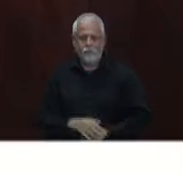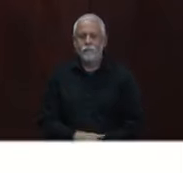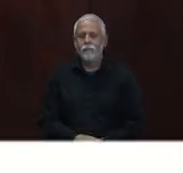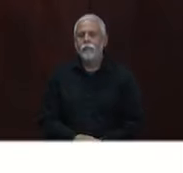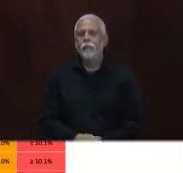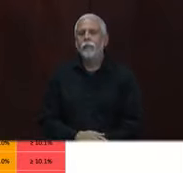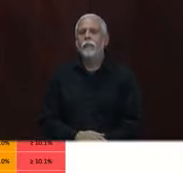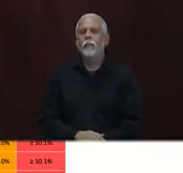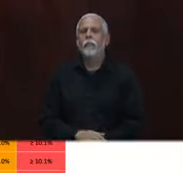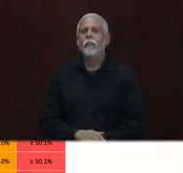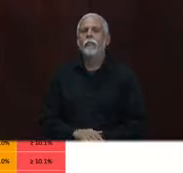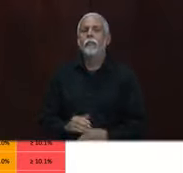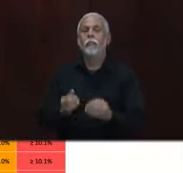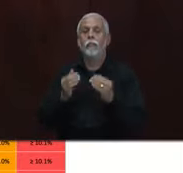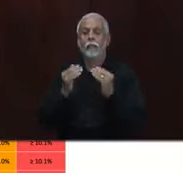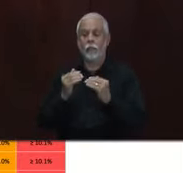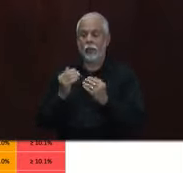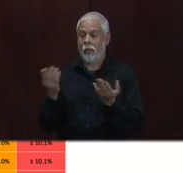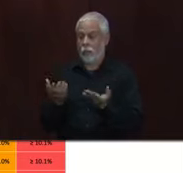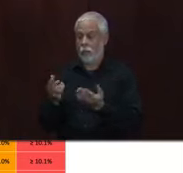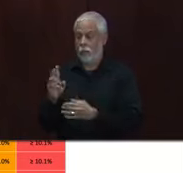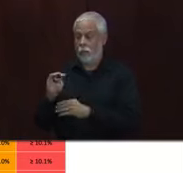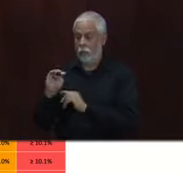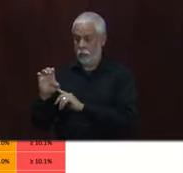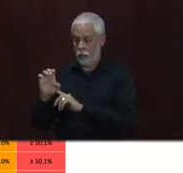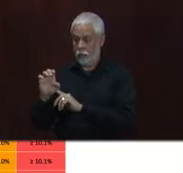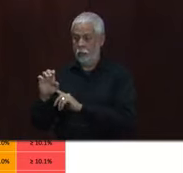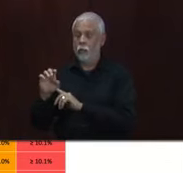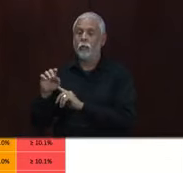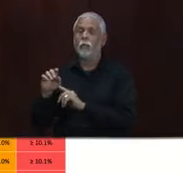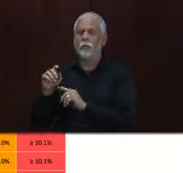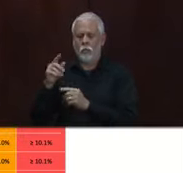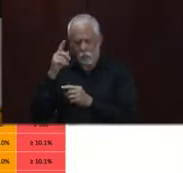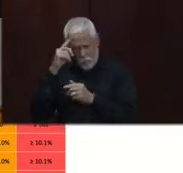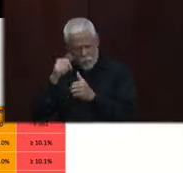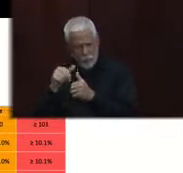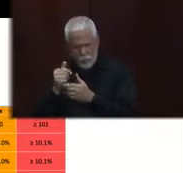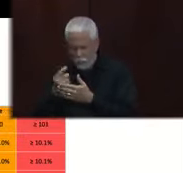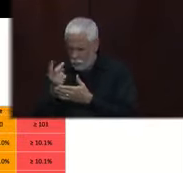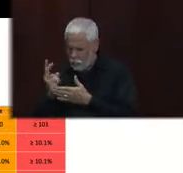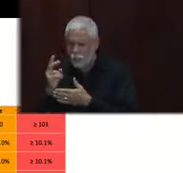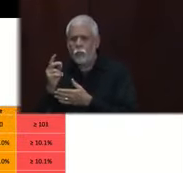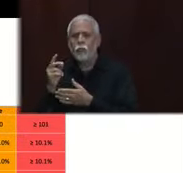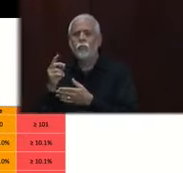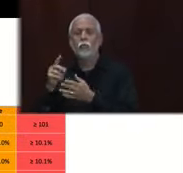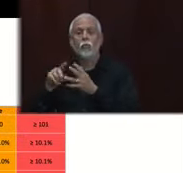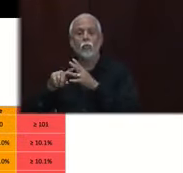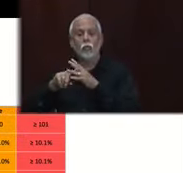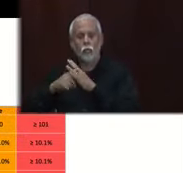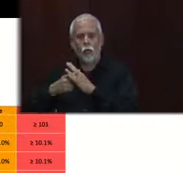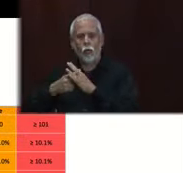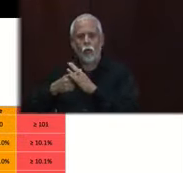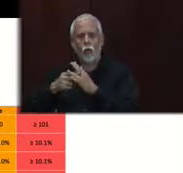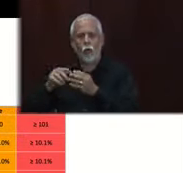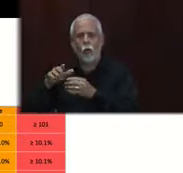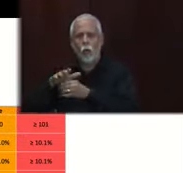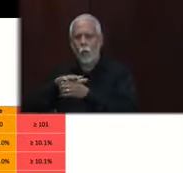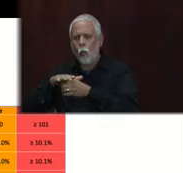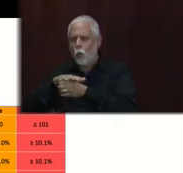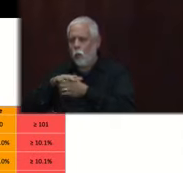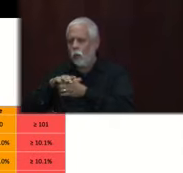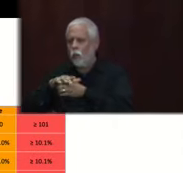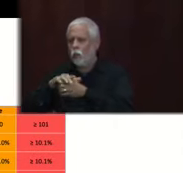And then at a local level, you'll recall that just a couple weeks ago, we started to introduce these local